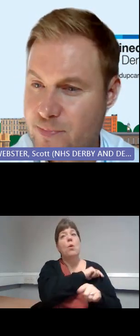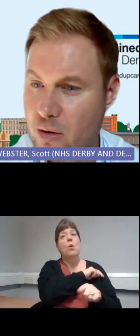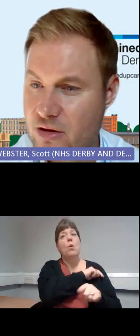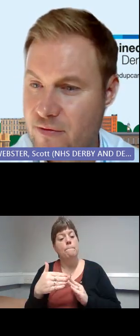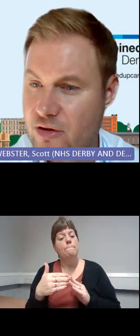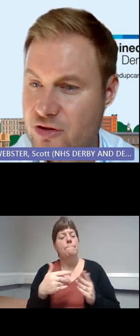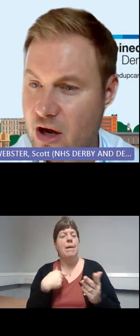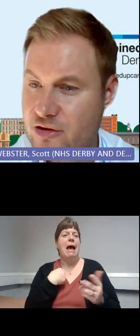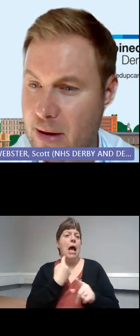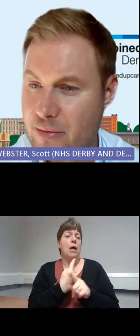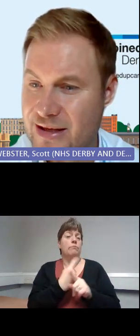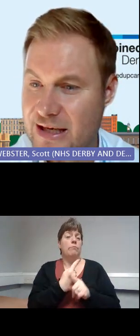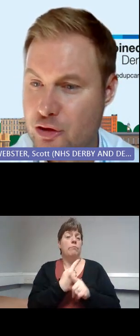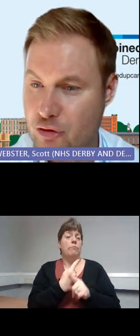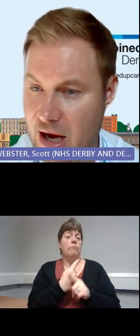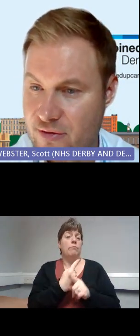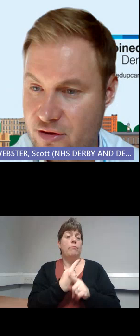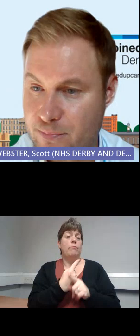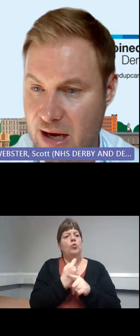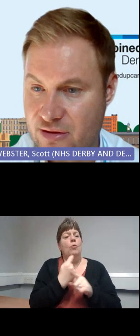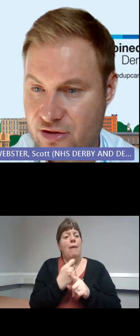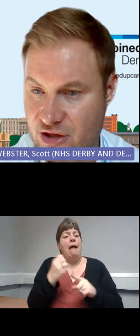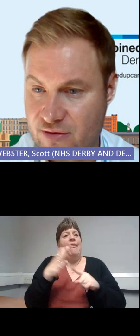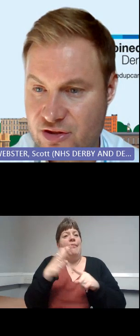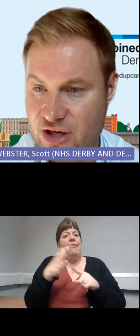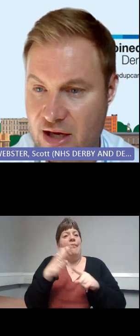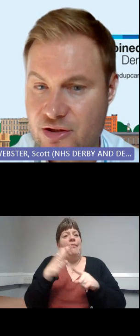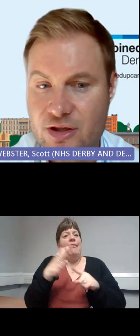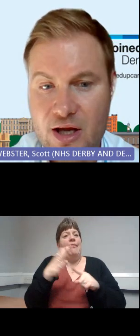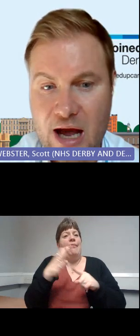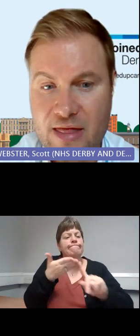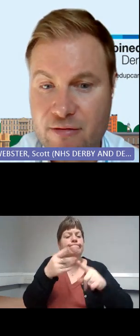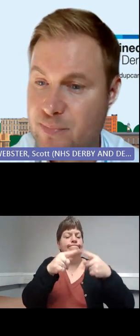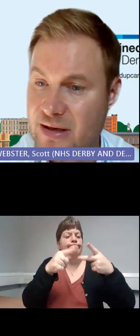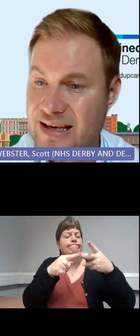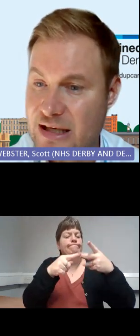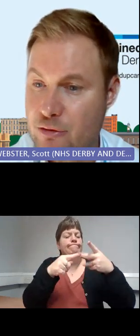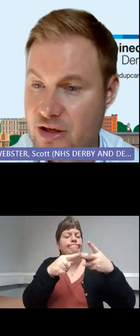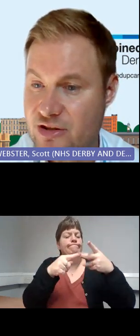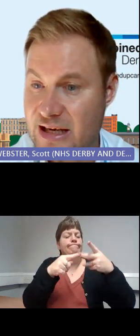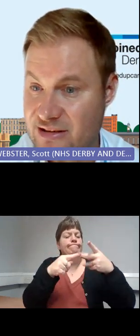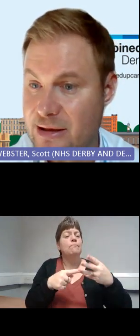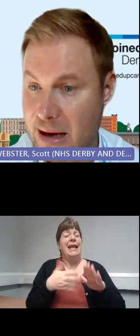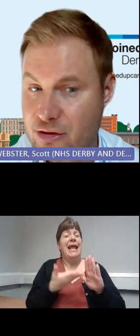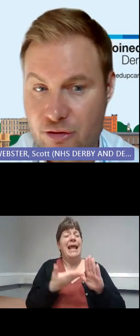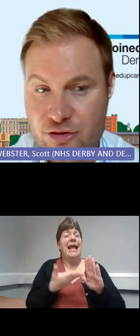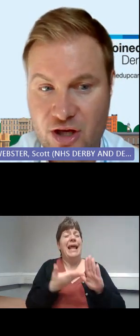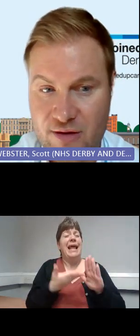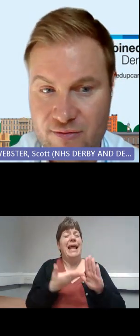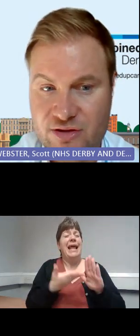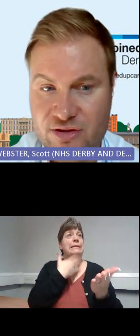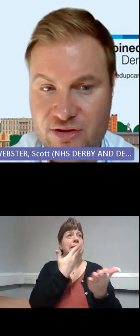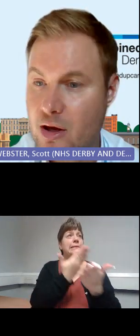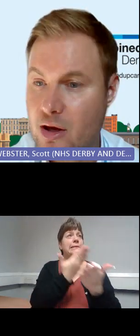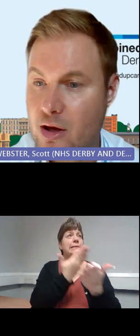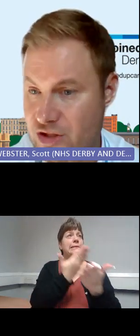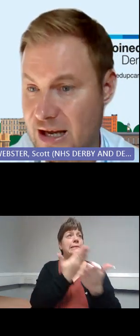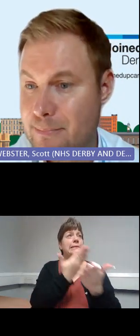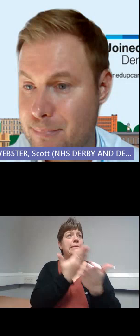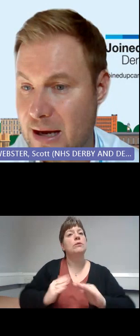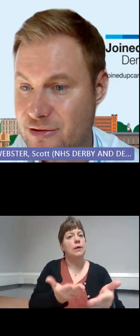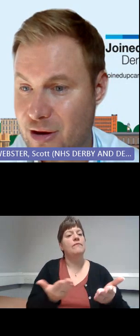Obviously, I spoke at the very start about the key drivers behind the service change, and there has been an increase in demand on